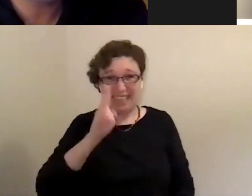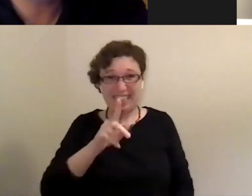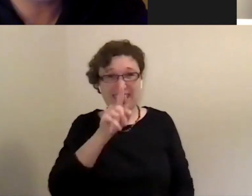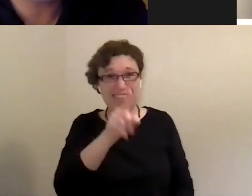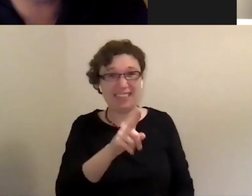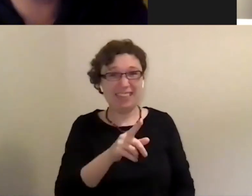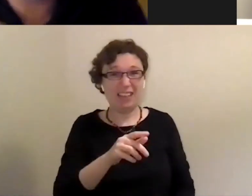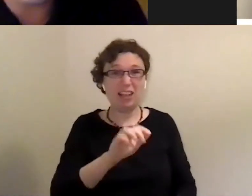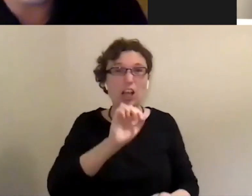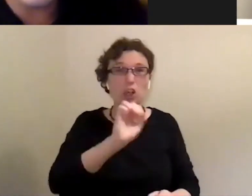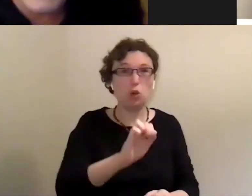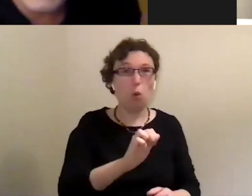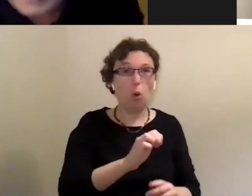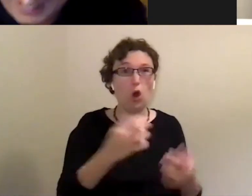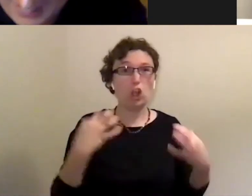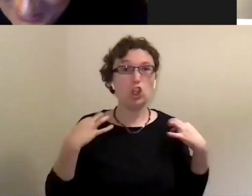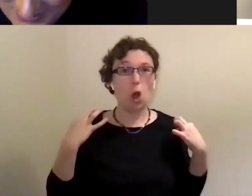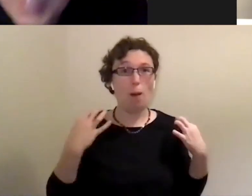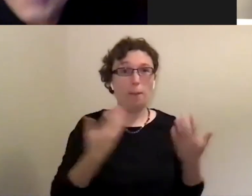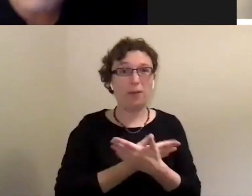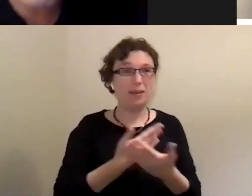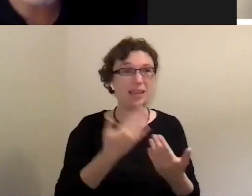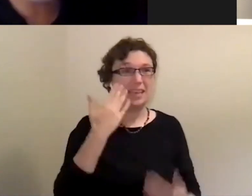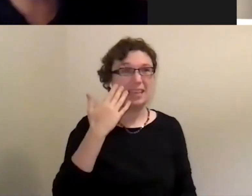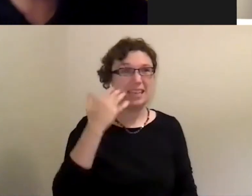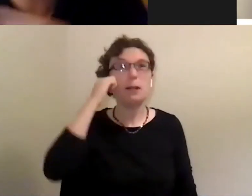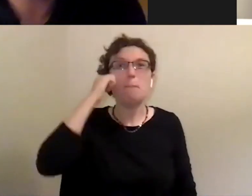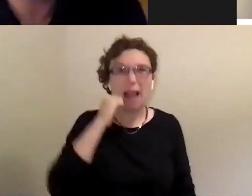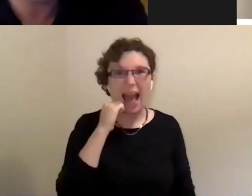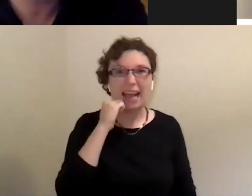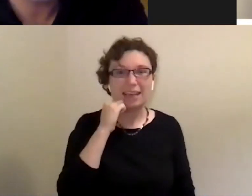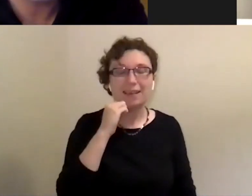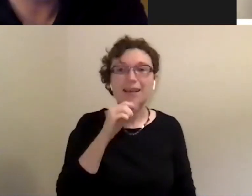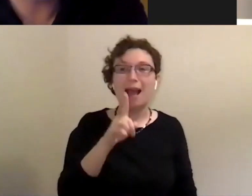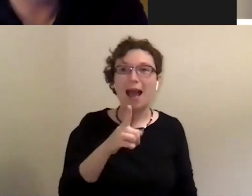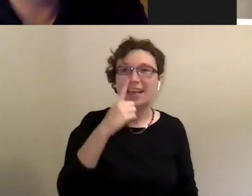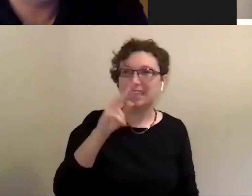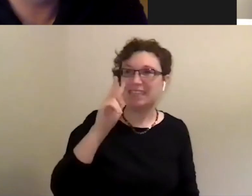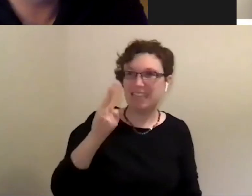Black. I see that. And I see that other person's top is red.